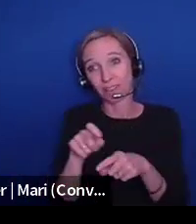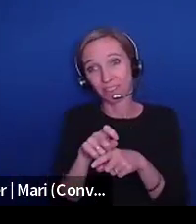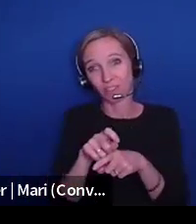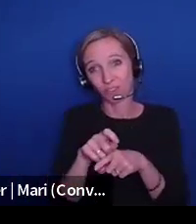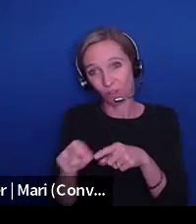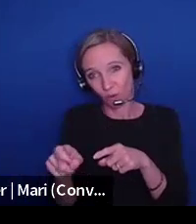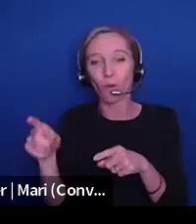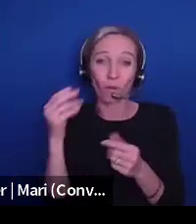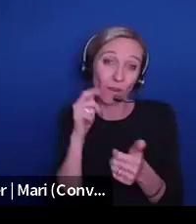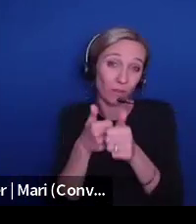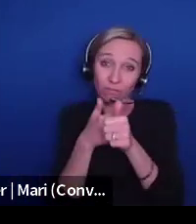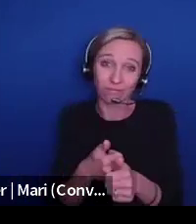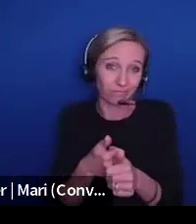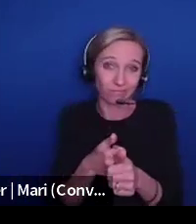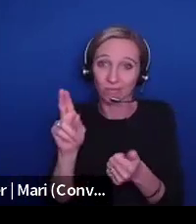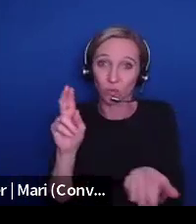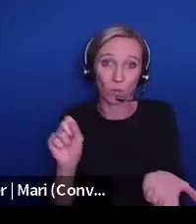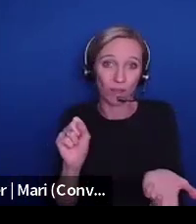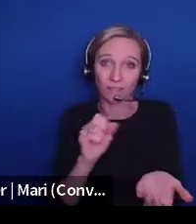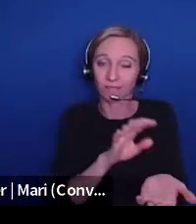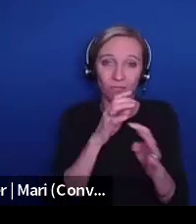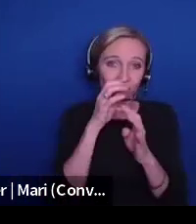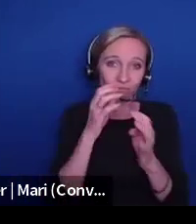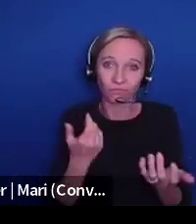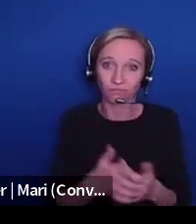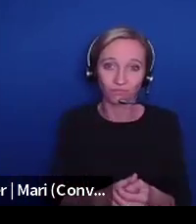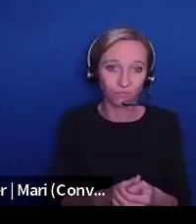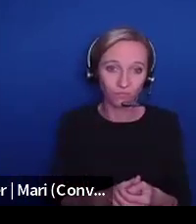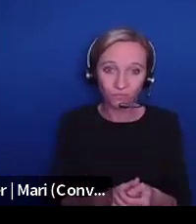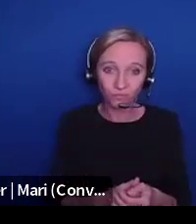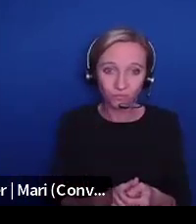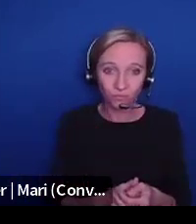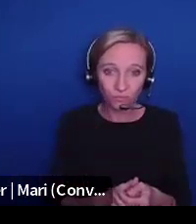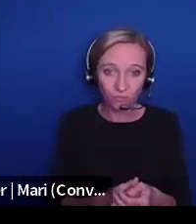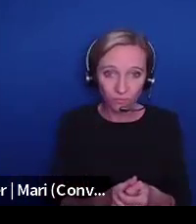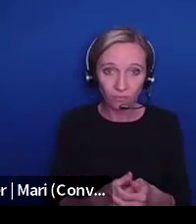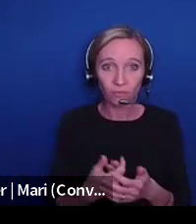are under the United States. So